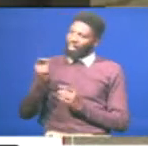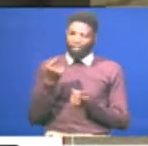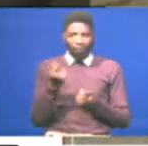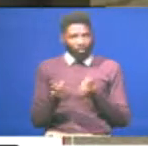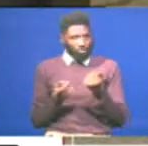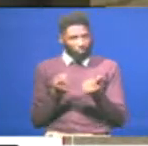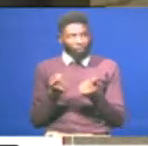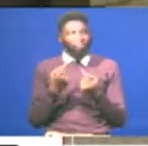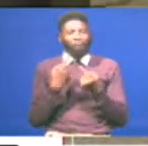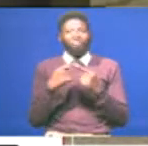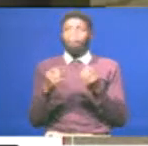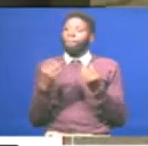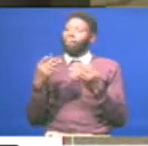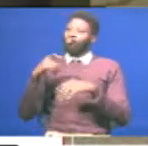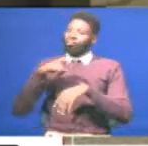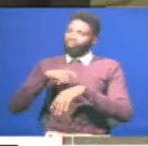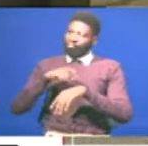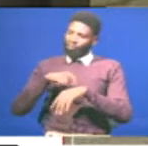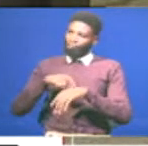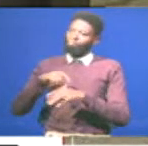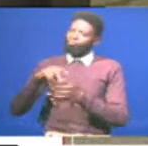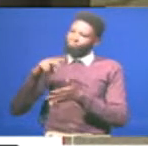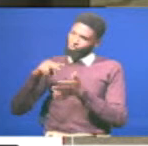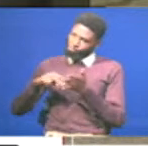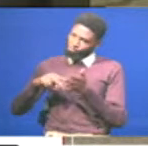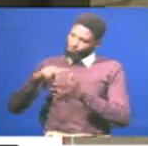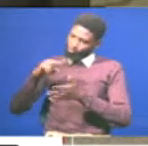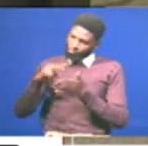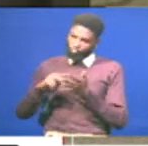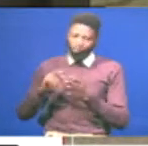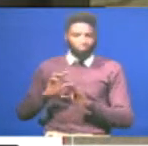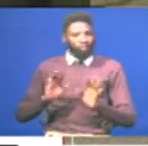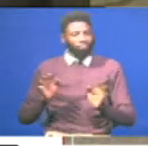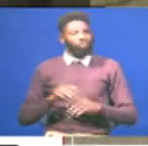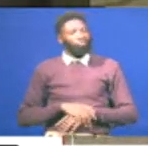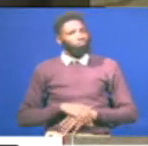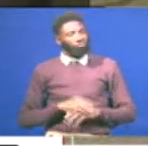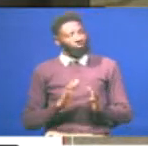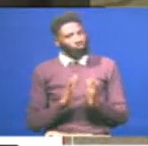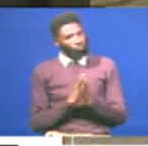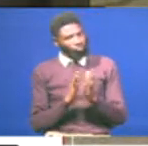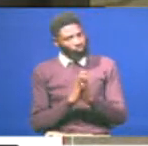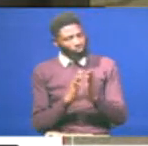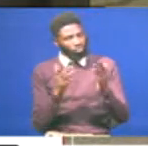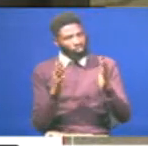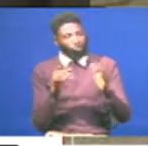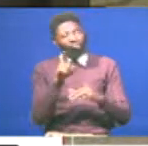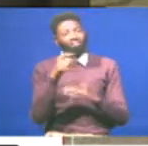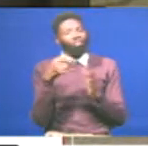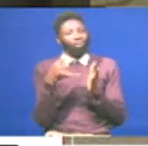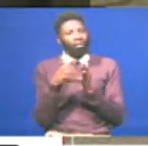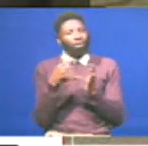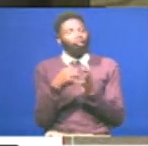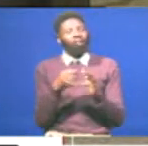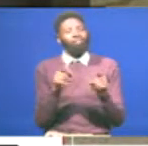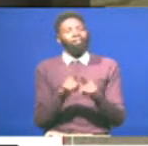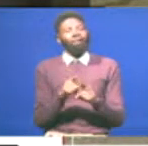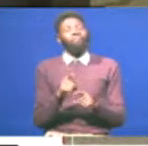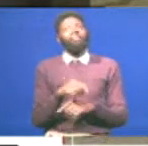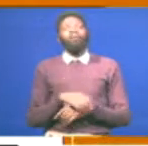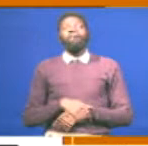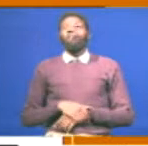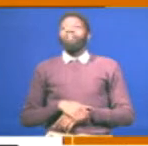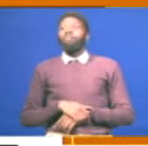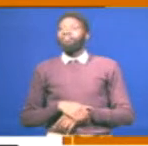lot of time was spent reading. Reading. Well done, well done. Thank you. Now, you're among... Now, the father